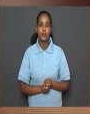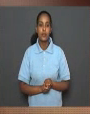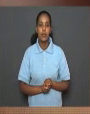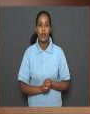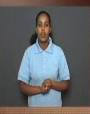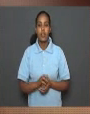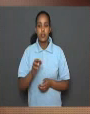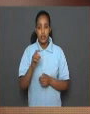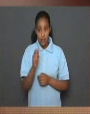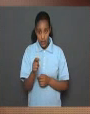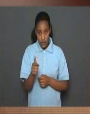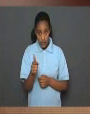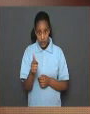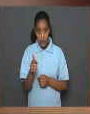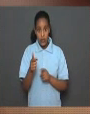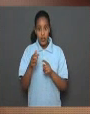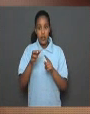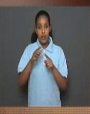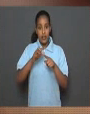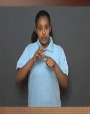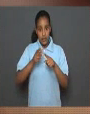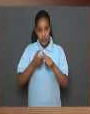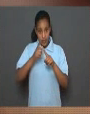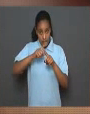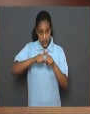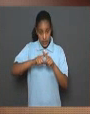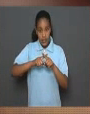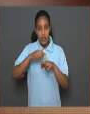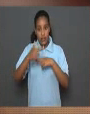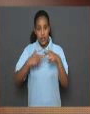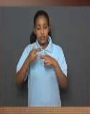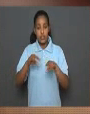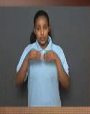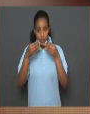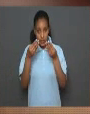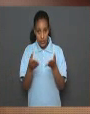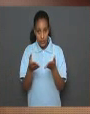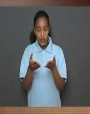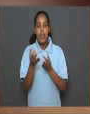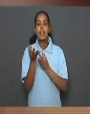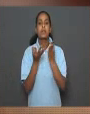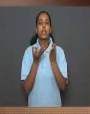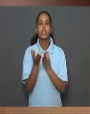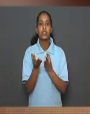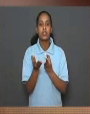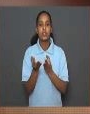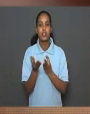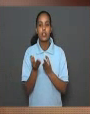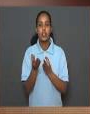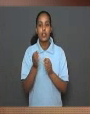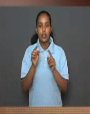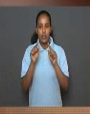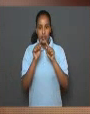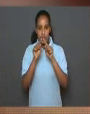The rate of reverse reaction is given by the expression in